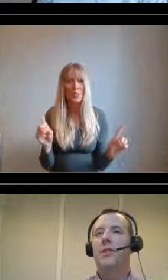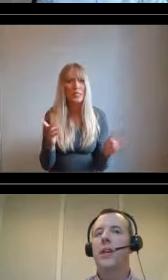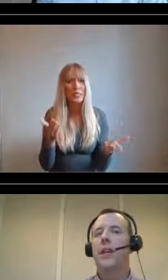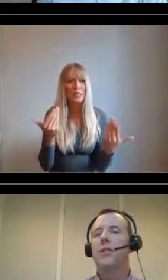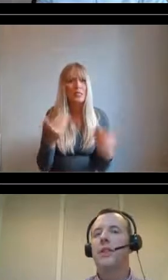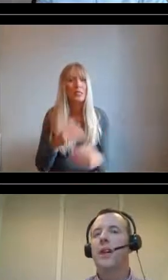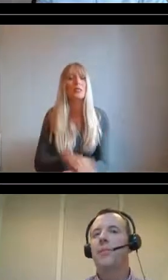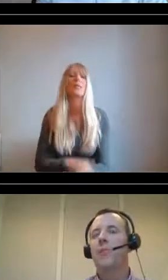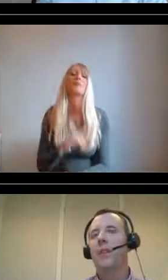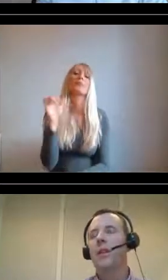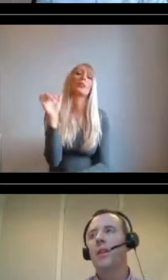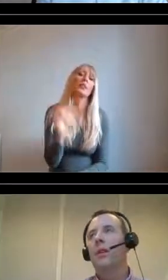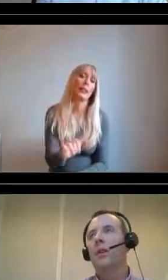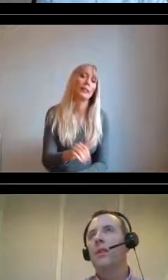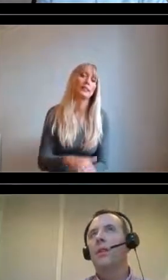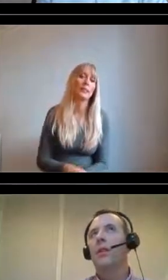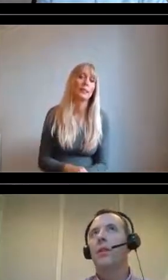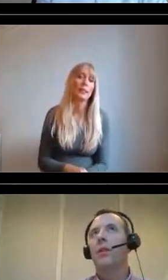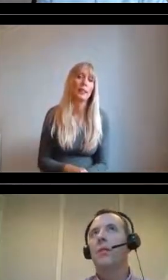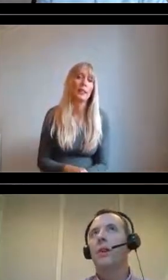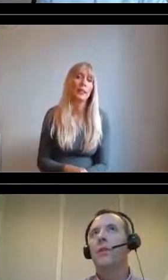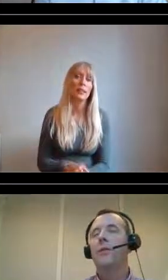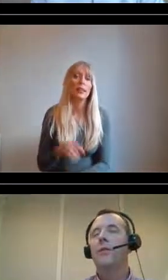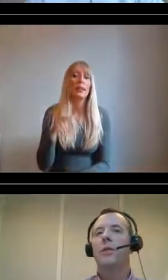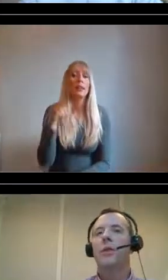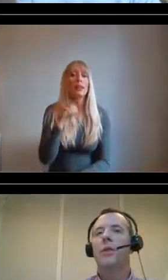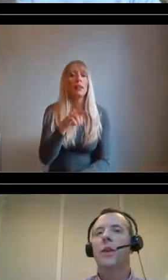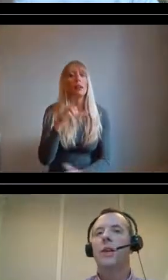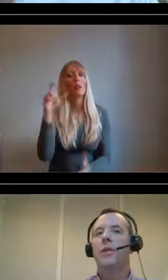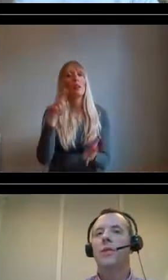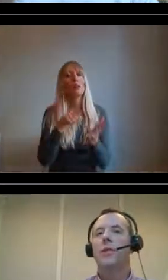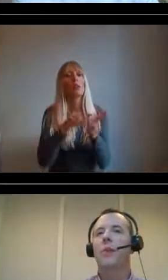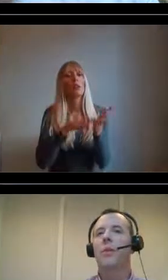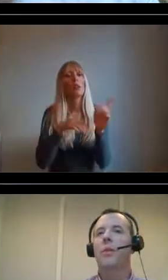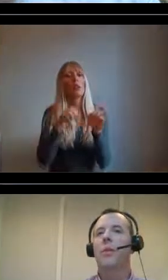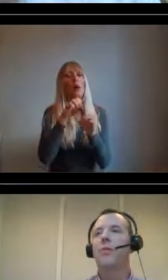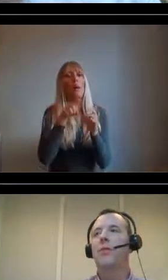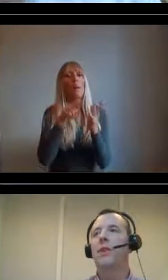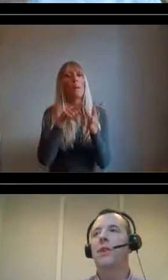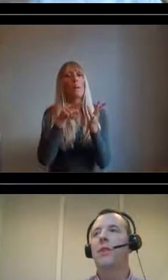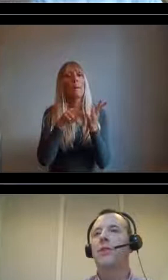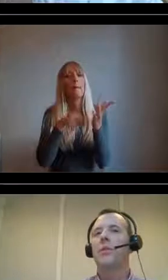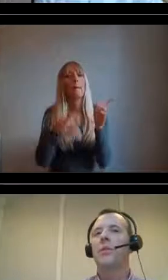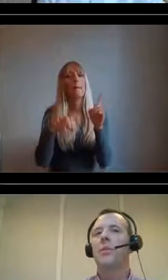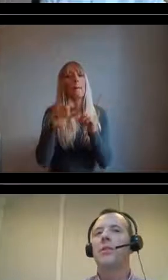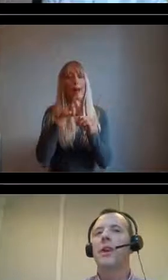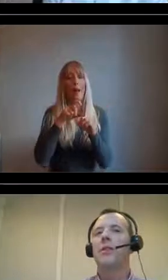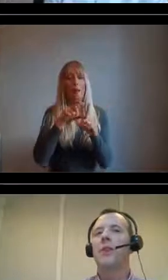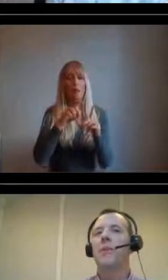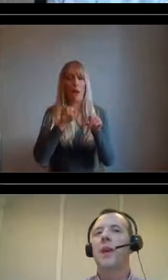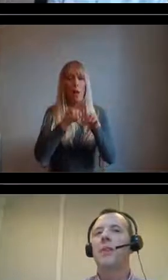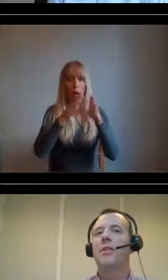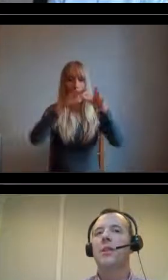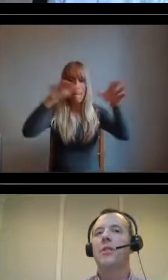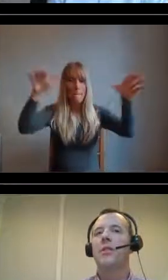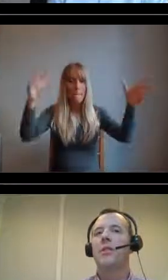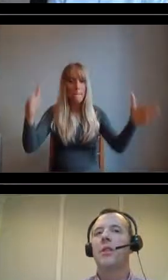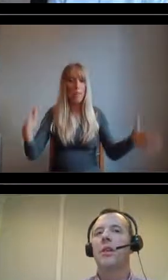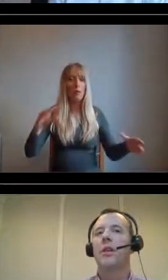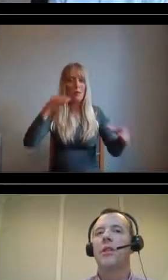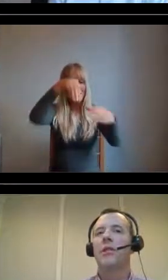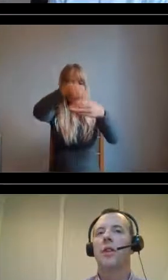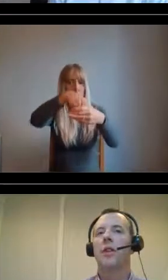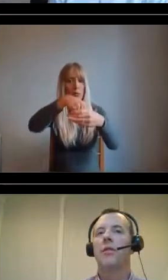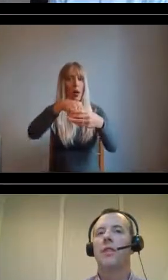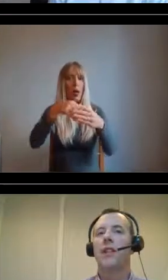Yes, sure. It's so the compound will house equipment which will be used for the operation and